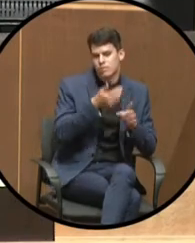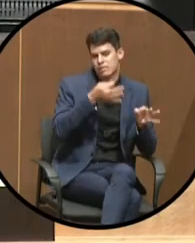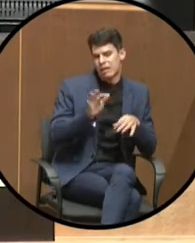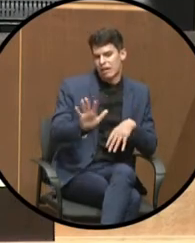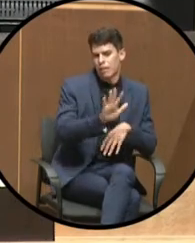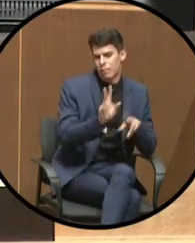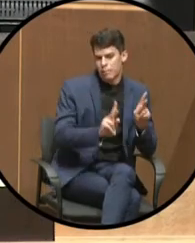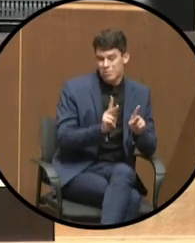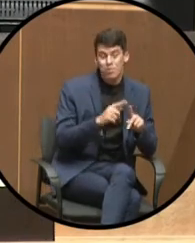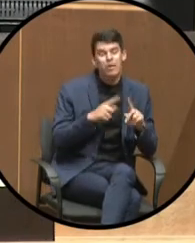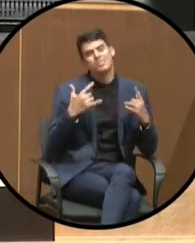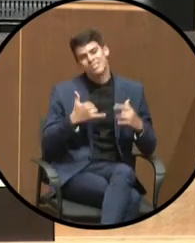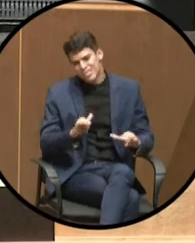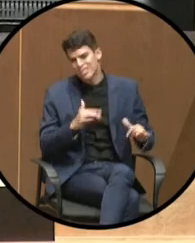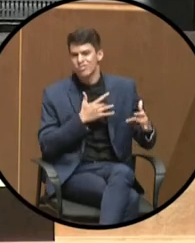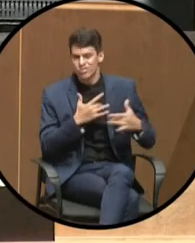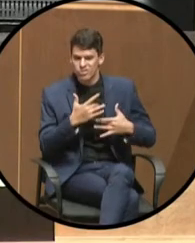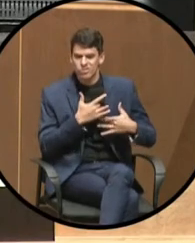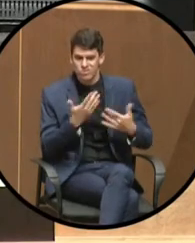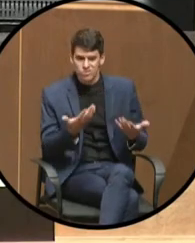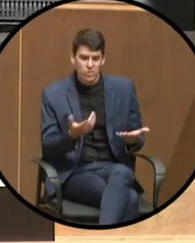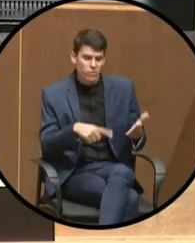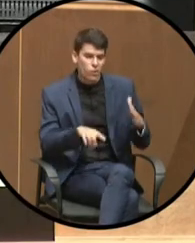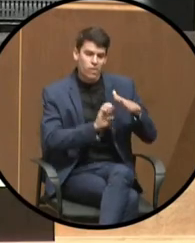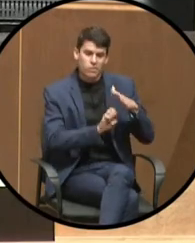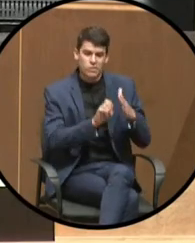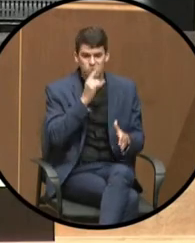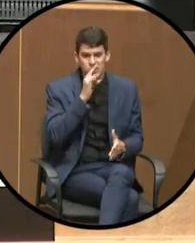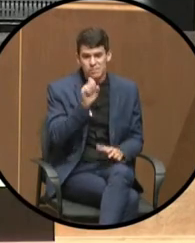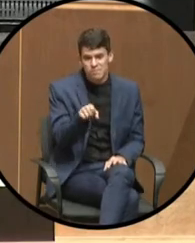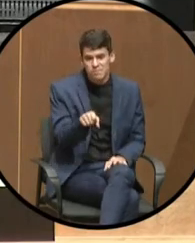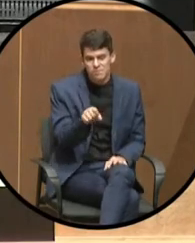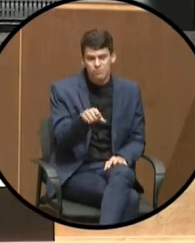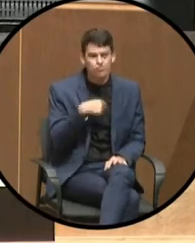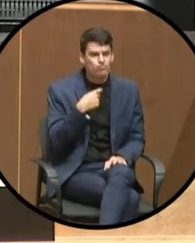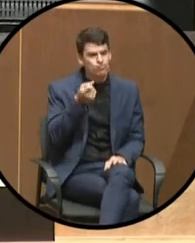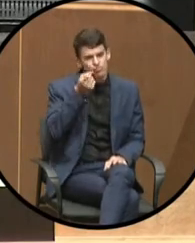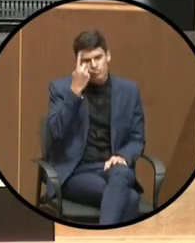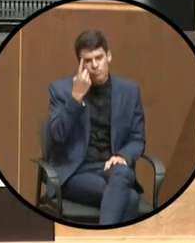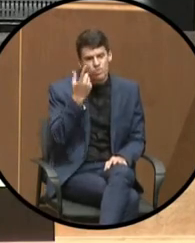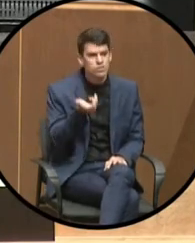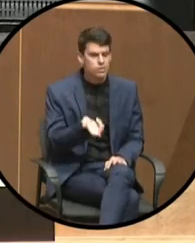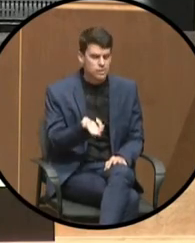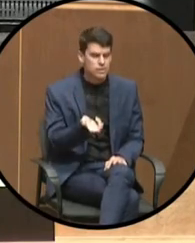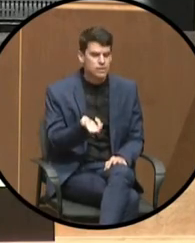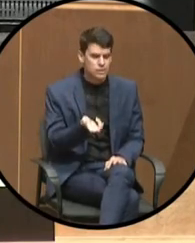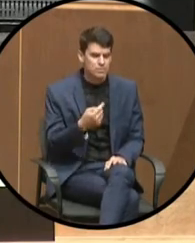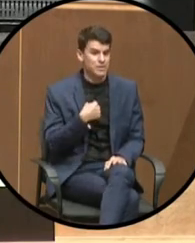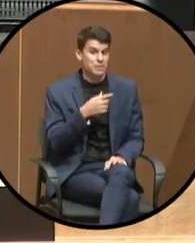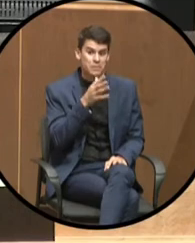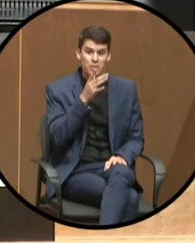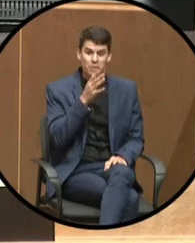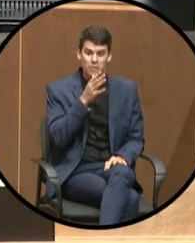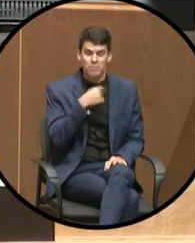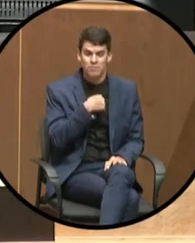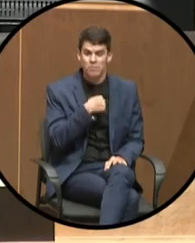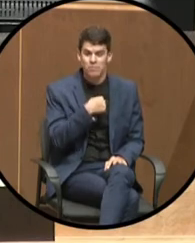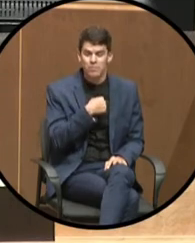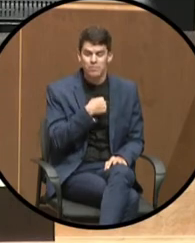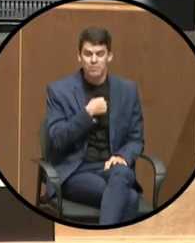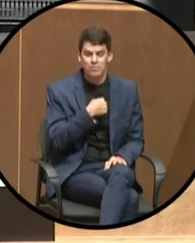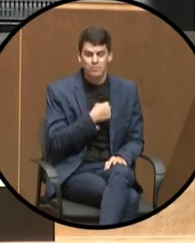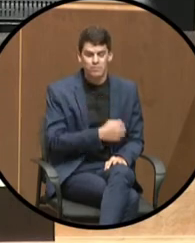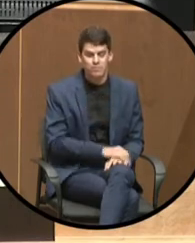but I also have the concerns for elementary school kids. And I understand as a mom that, you know,